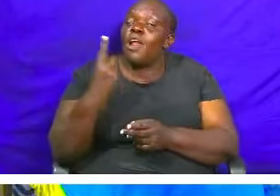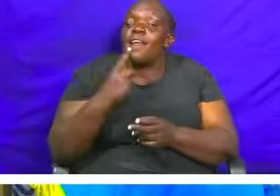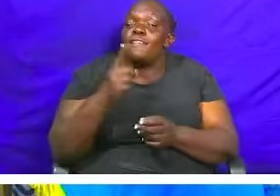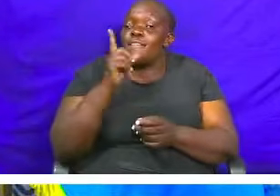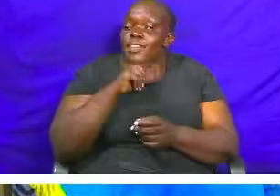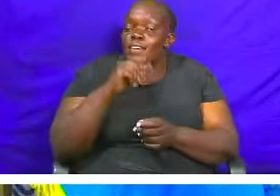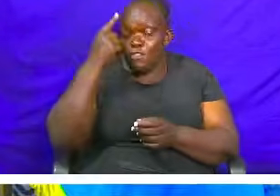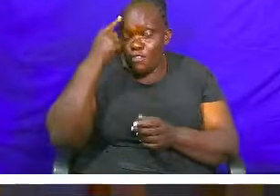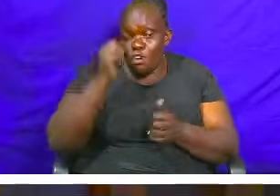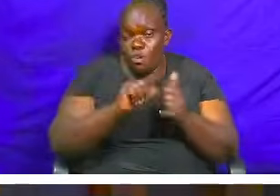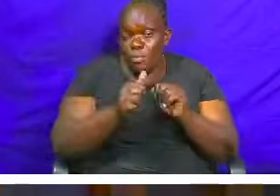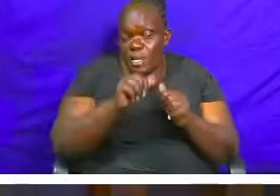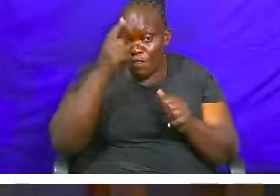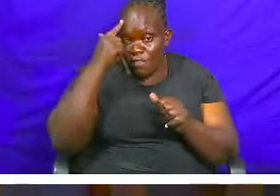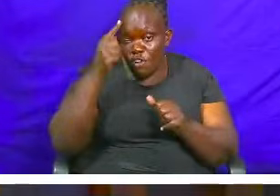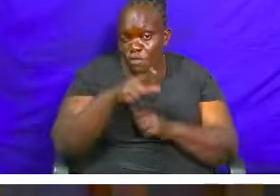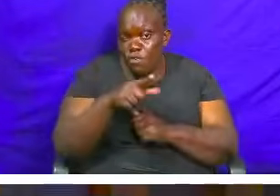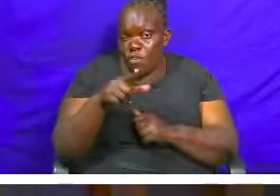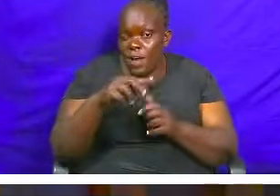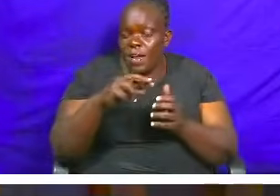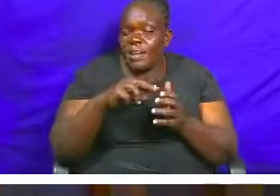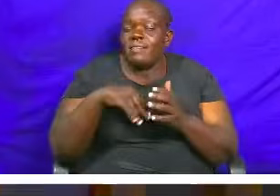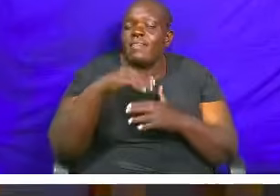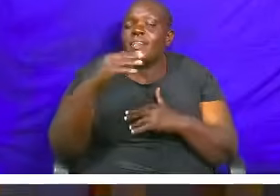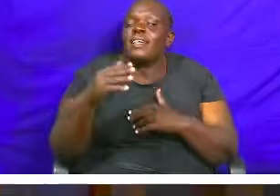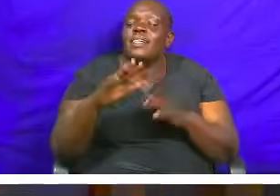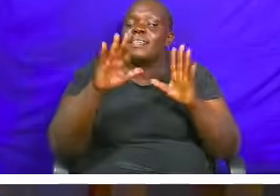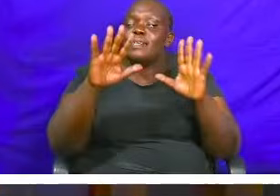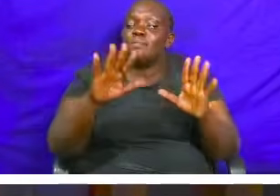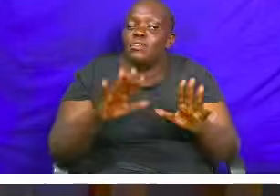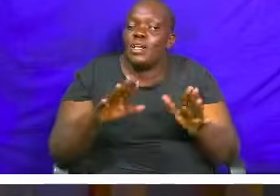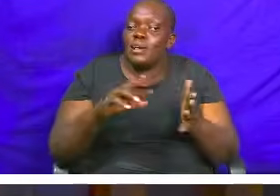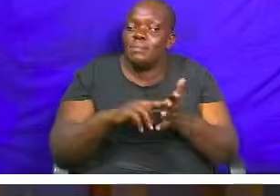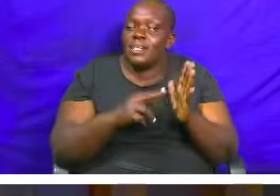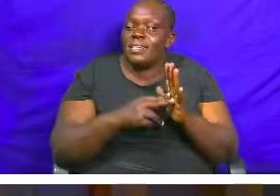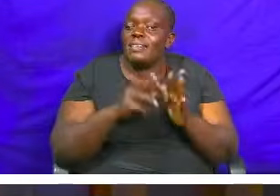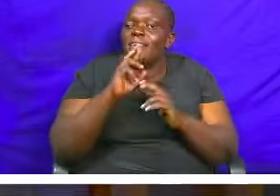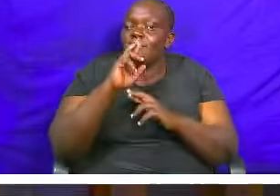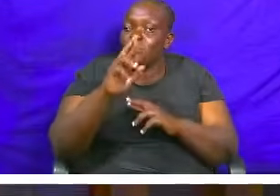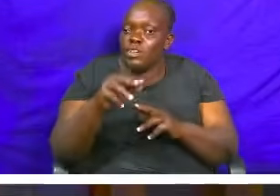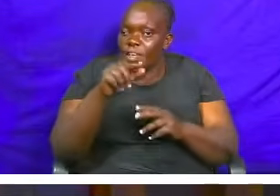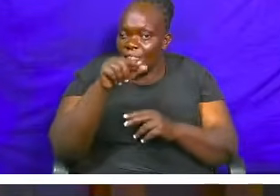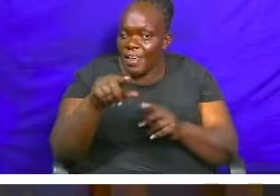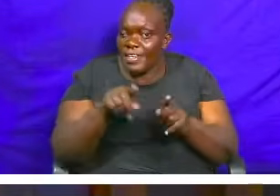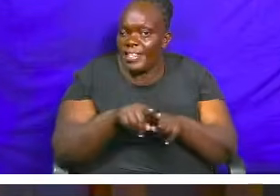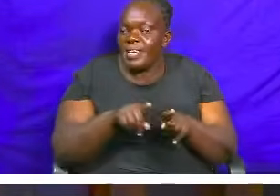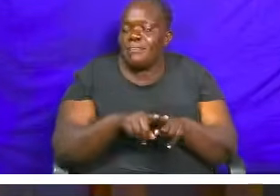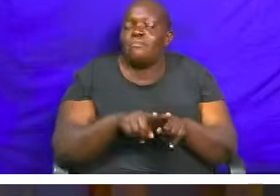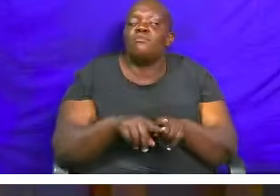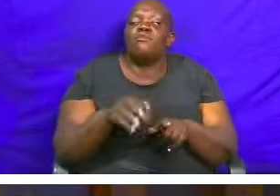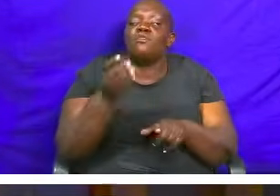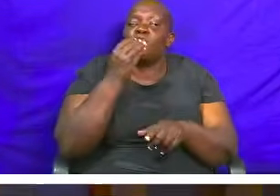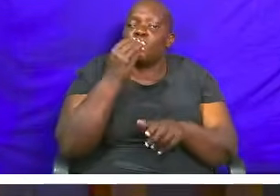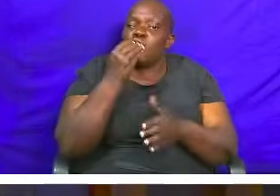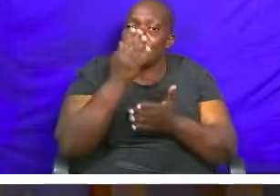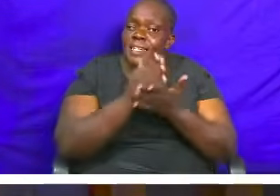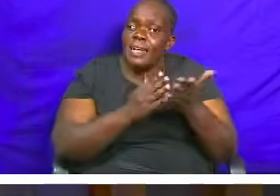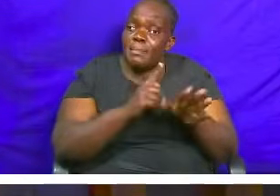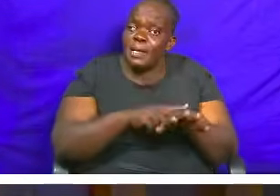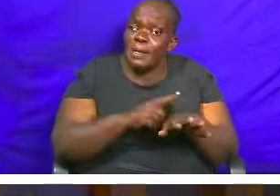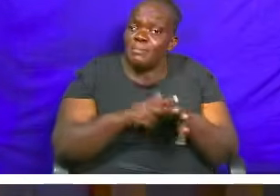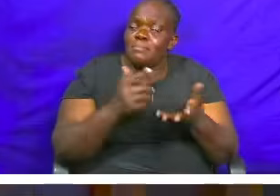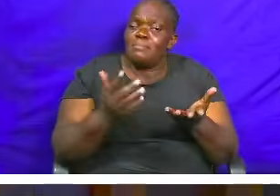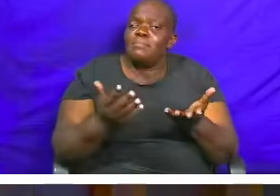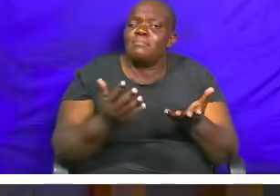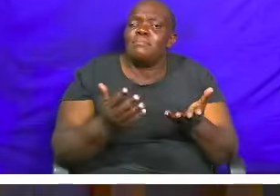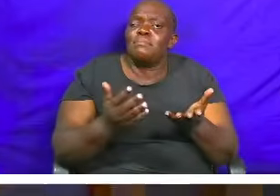fuel. We are net importers. You import vehicles, you are importing drugs. Even clothes. Even food sometimes. So actually, our